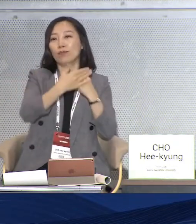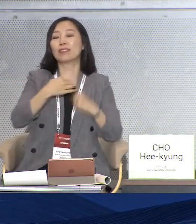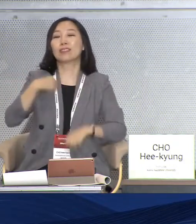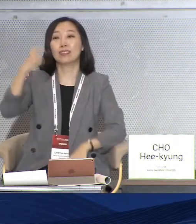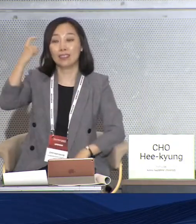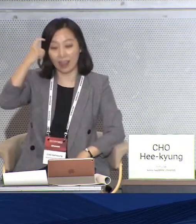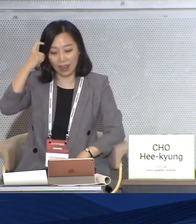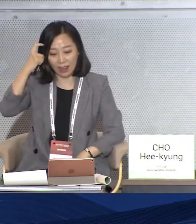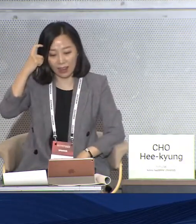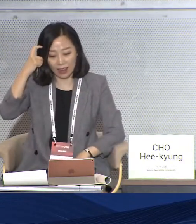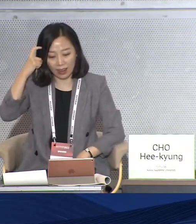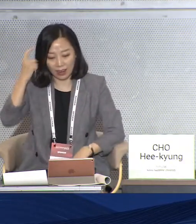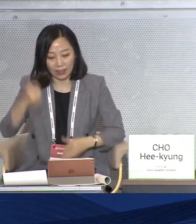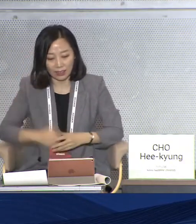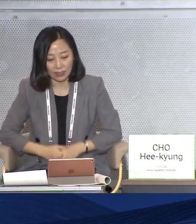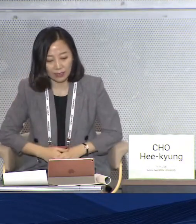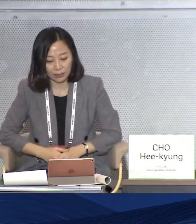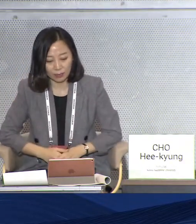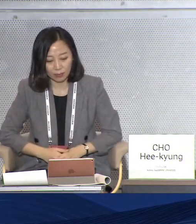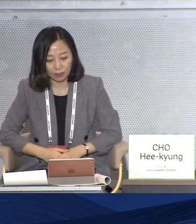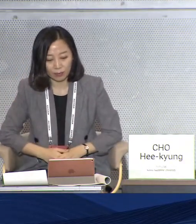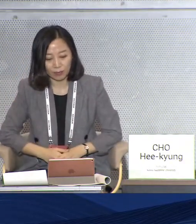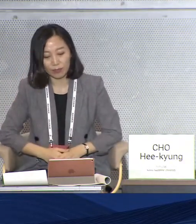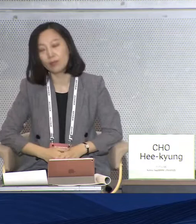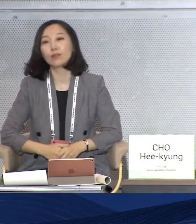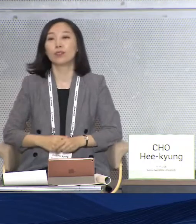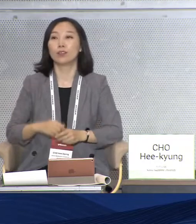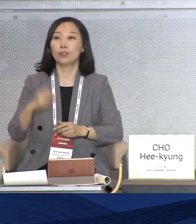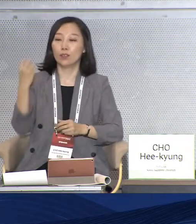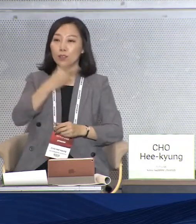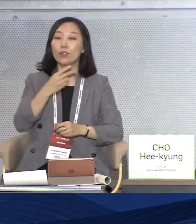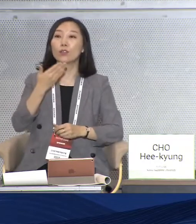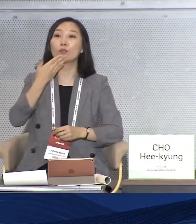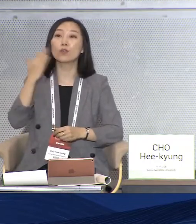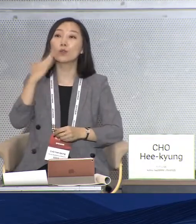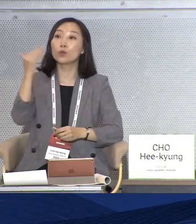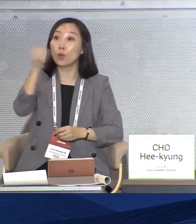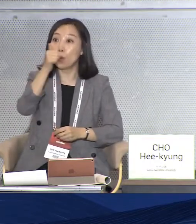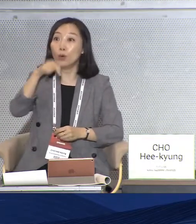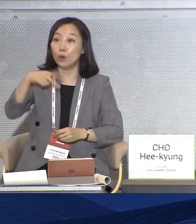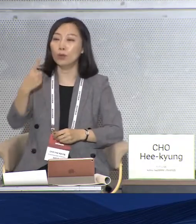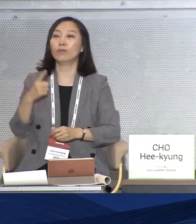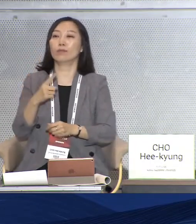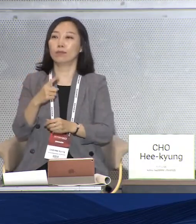increase the life of the people with hearing loss.